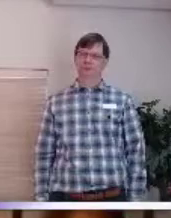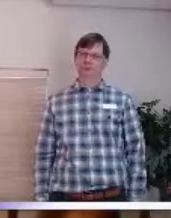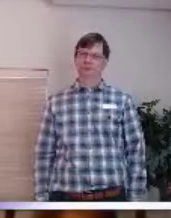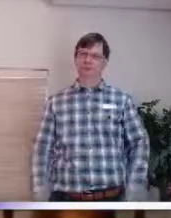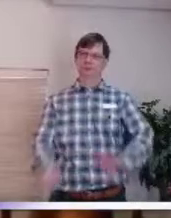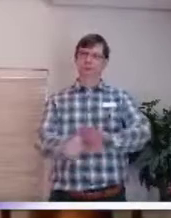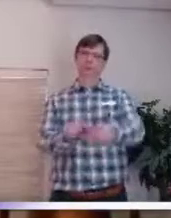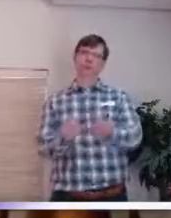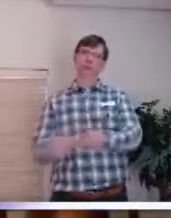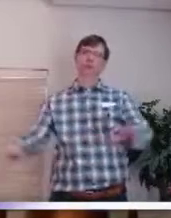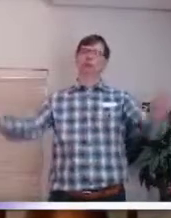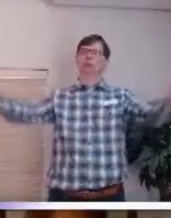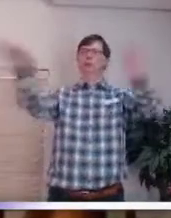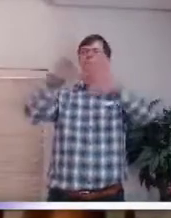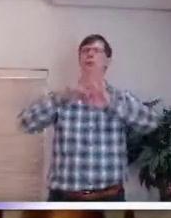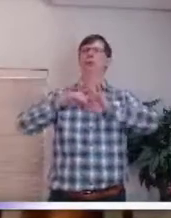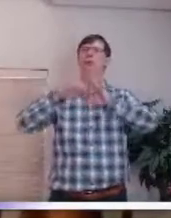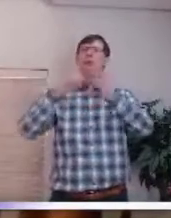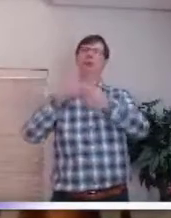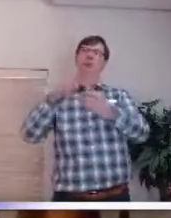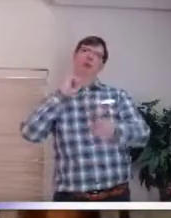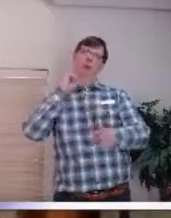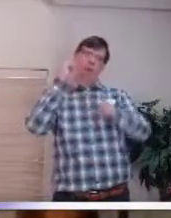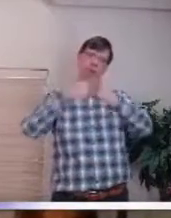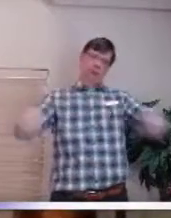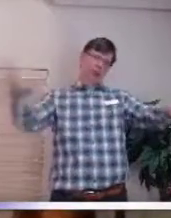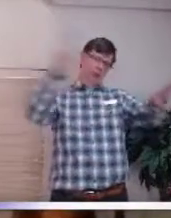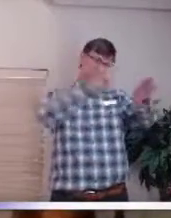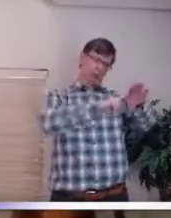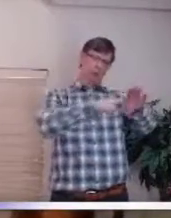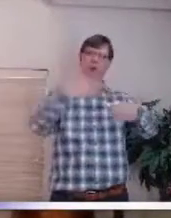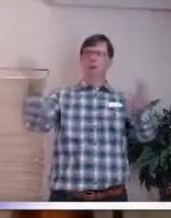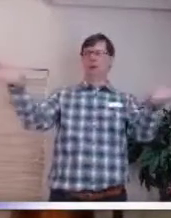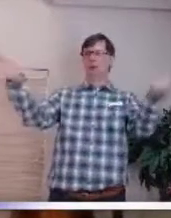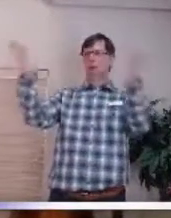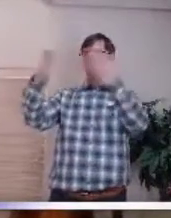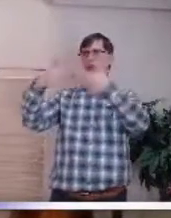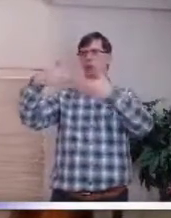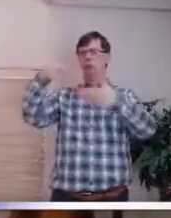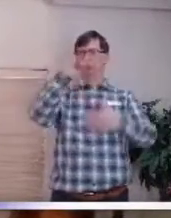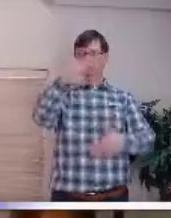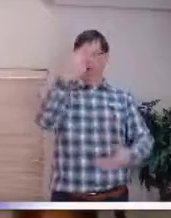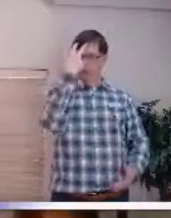And so if you want to join me right now and close your eyes,